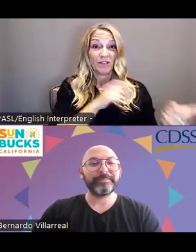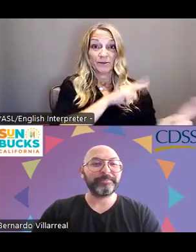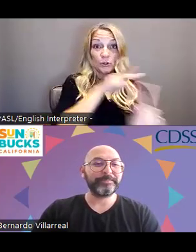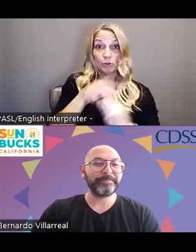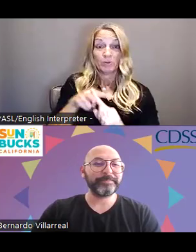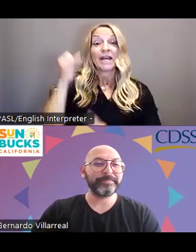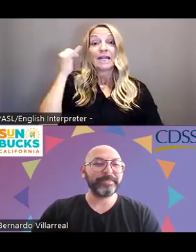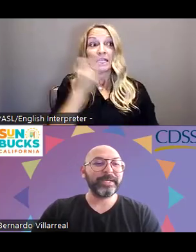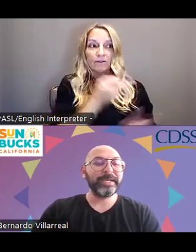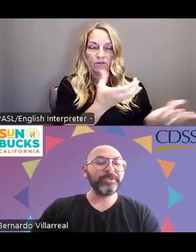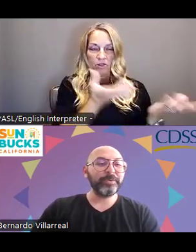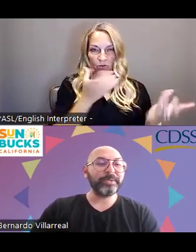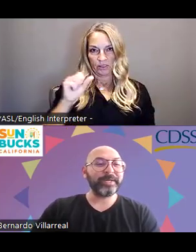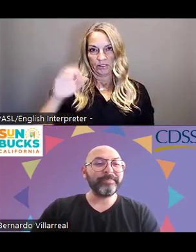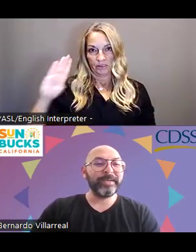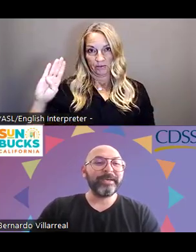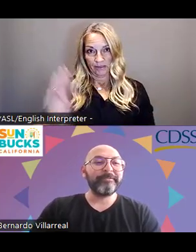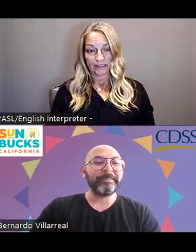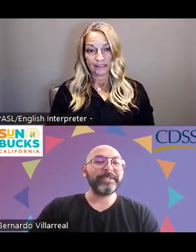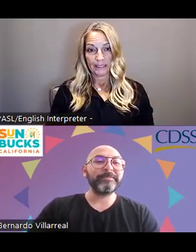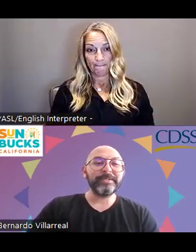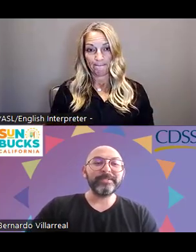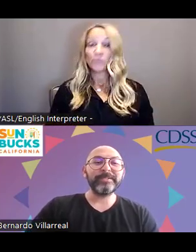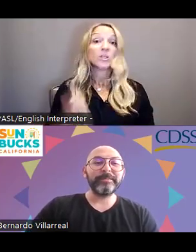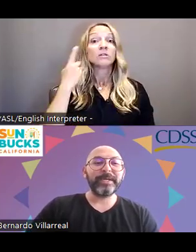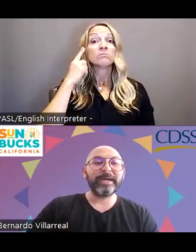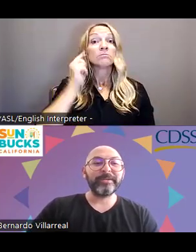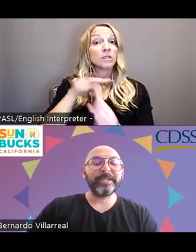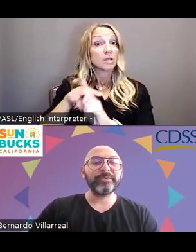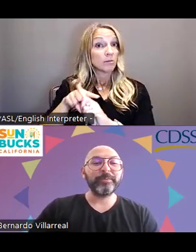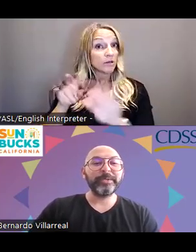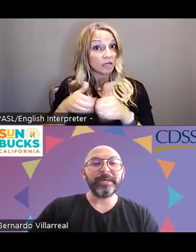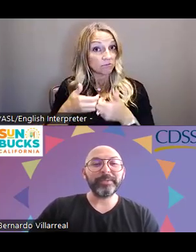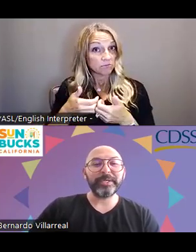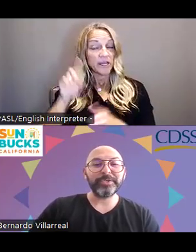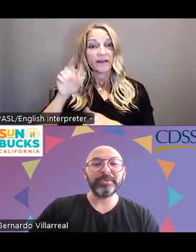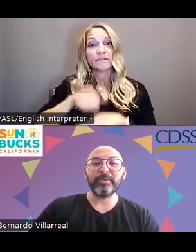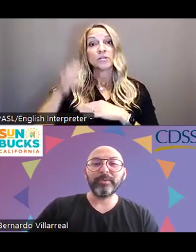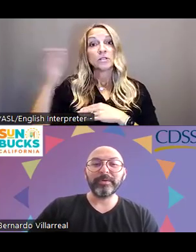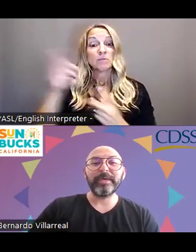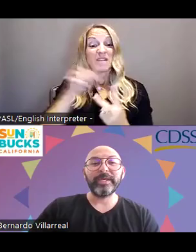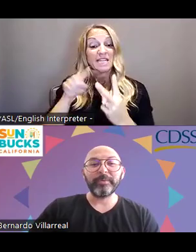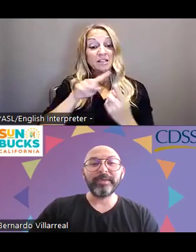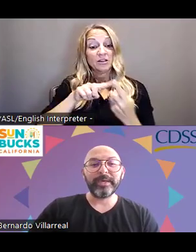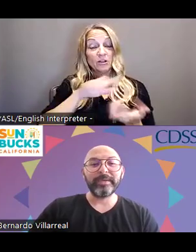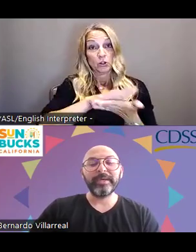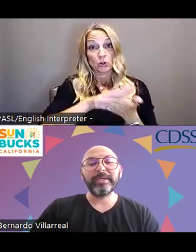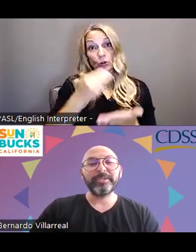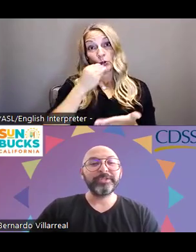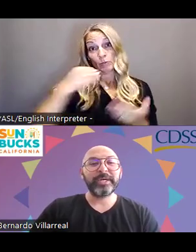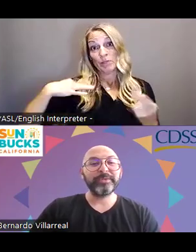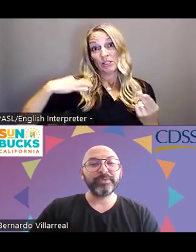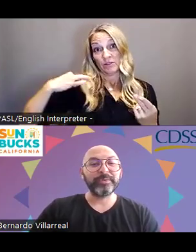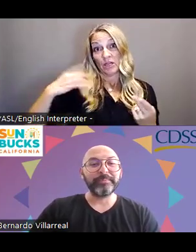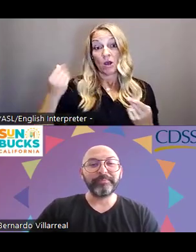get Sunbucks. And to apply, families must submit either a school meal application or a